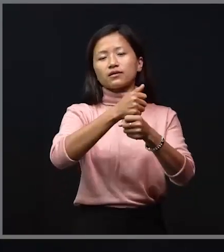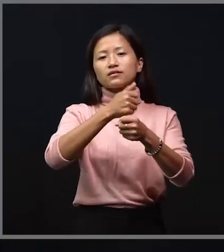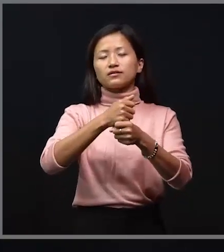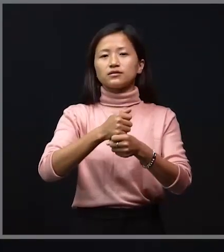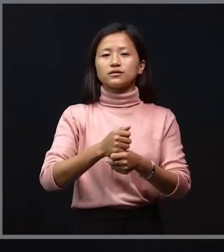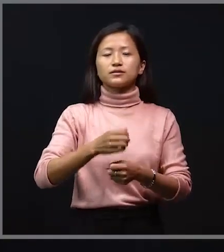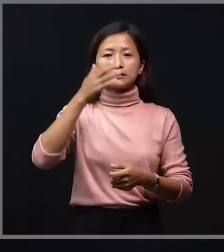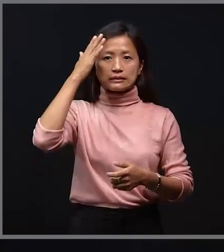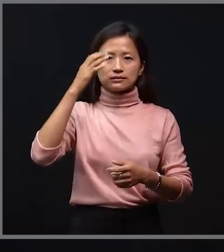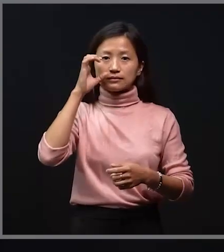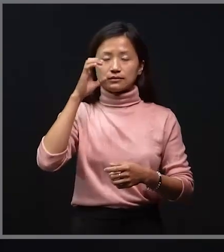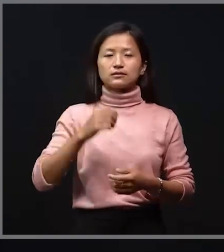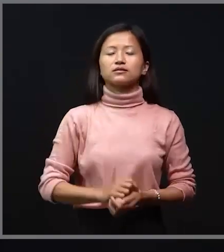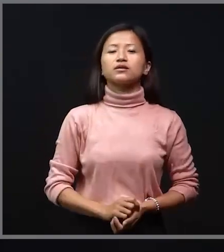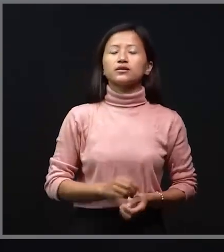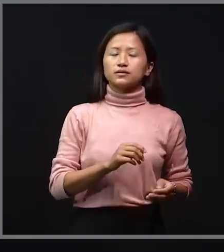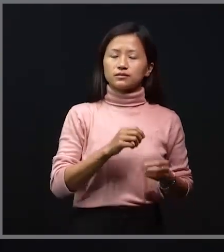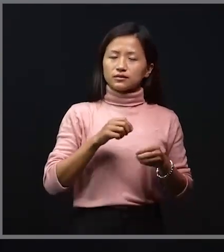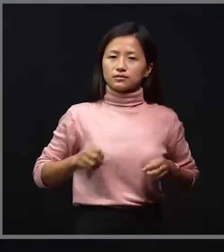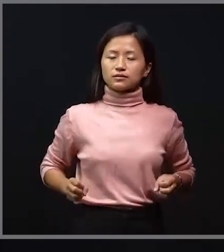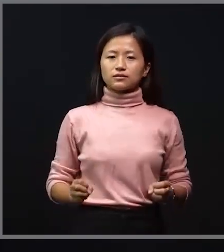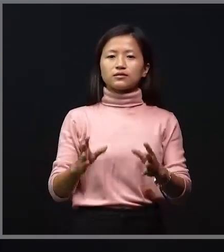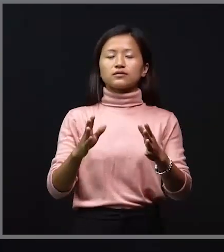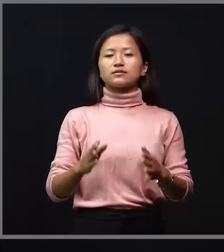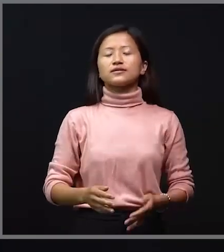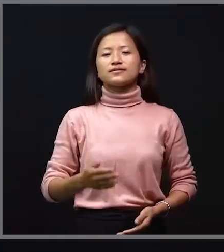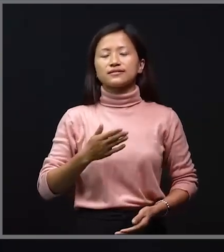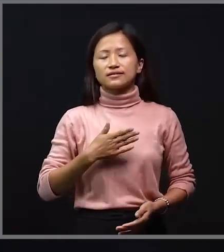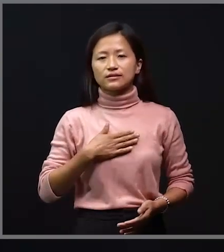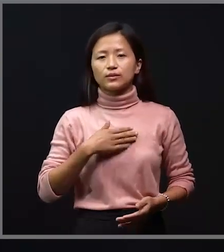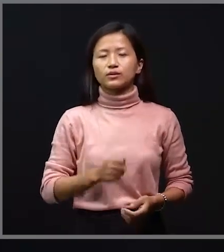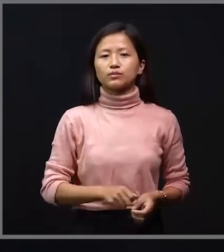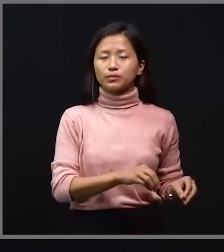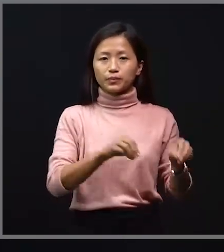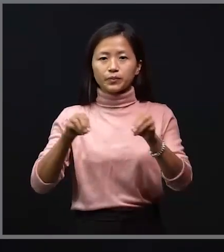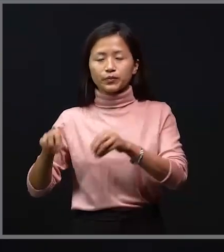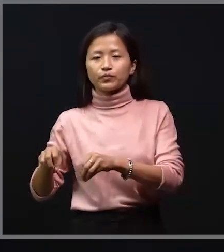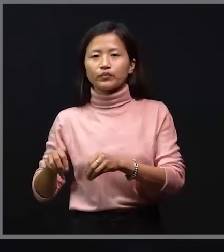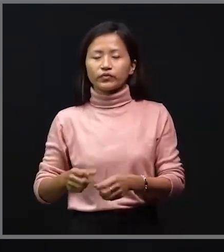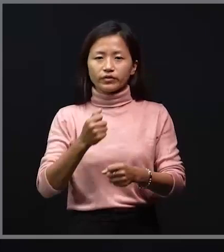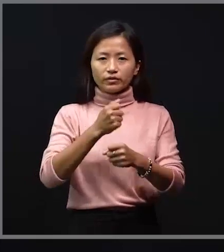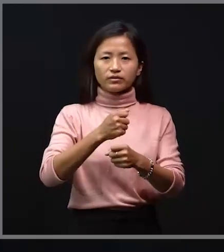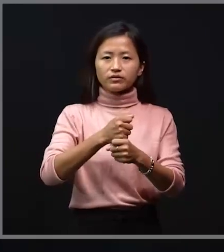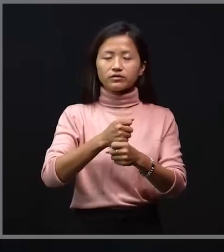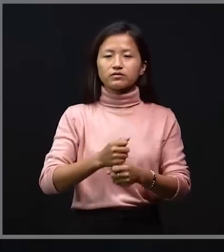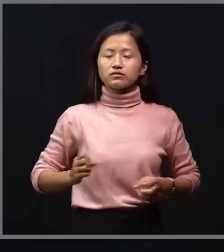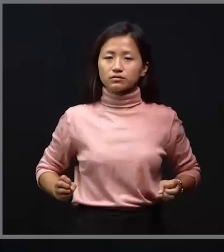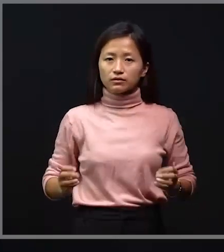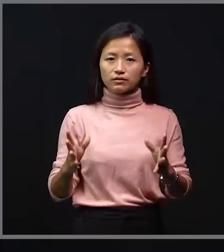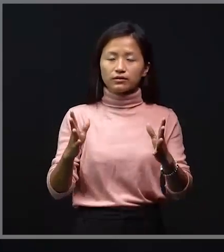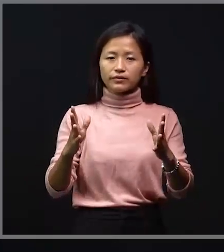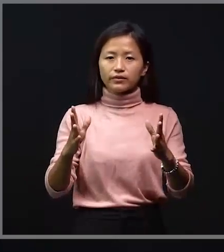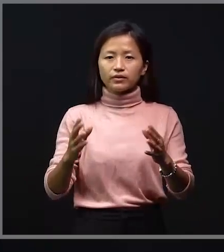civil disobedience movement. Now, starting this in the beginning, what Gandhiji did was he started